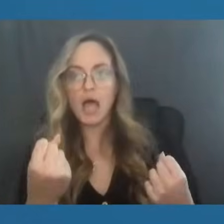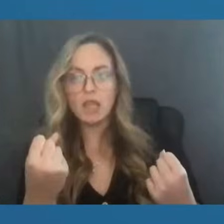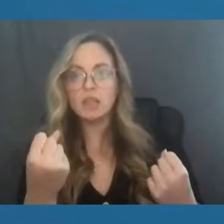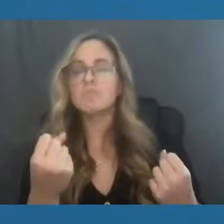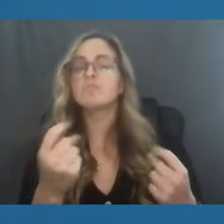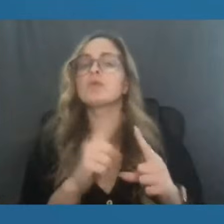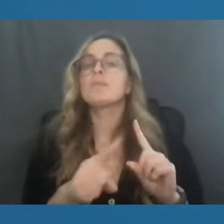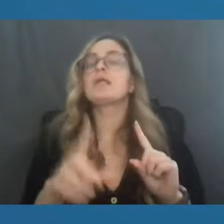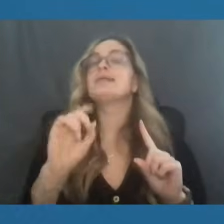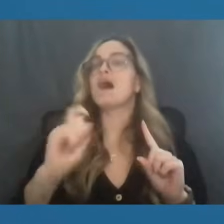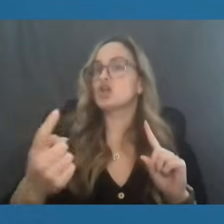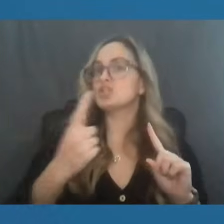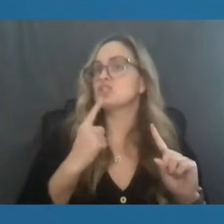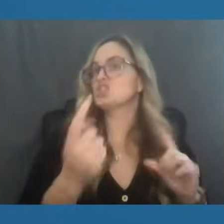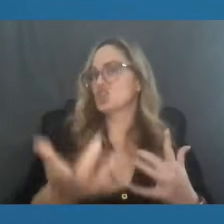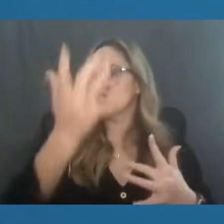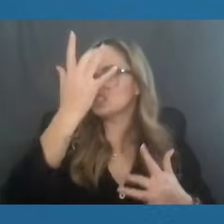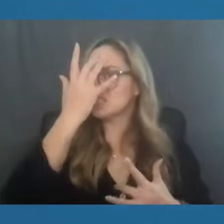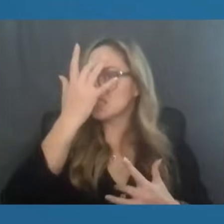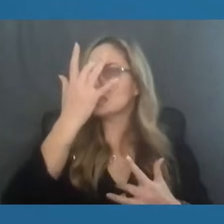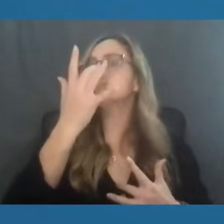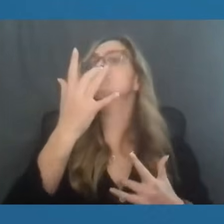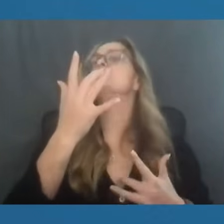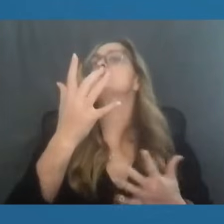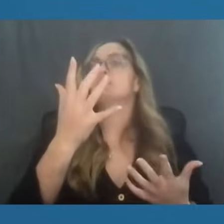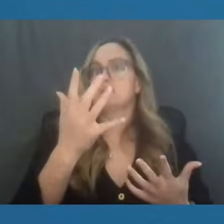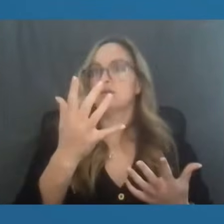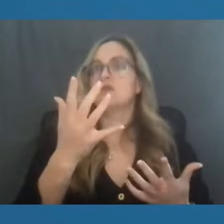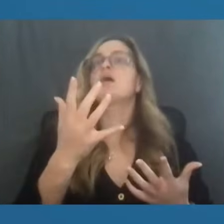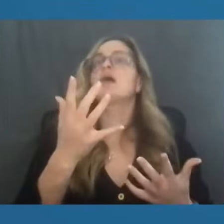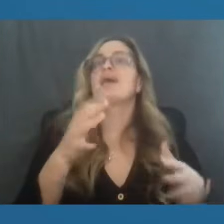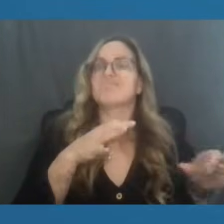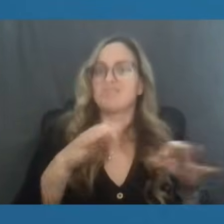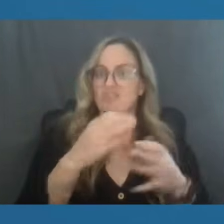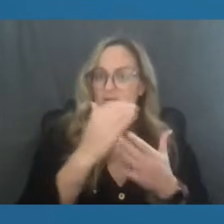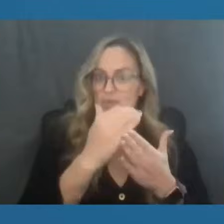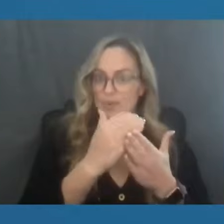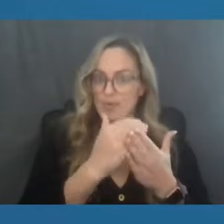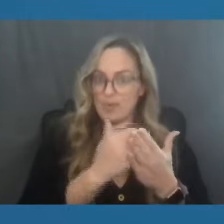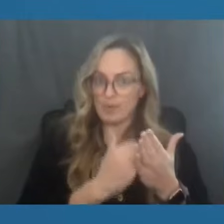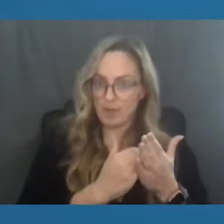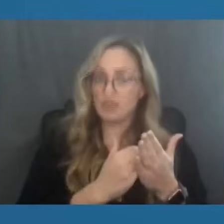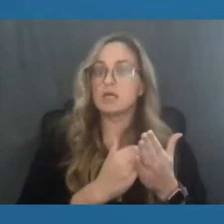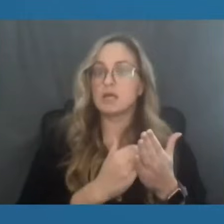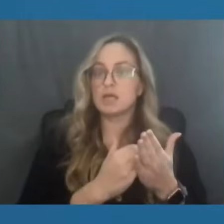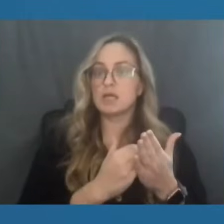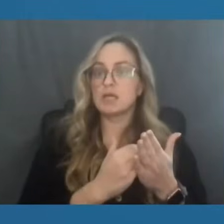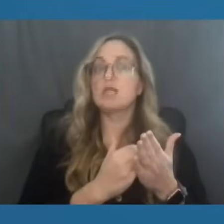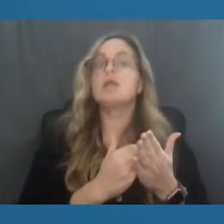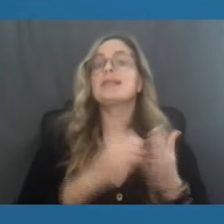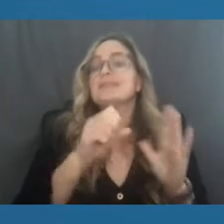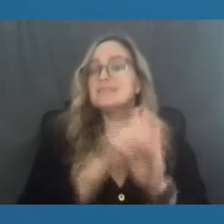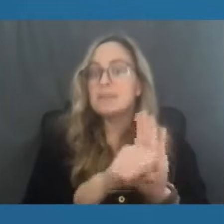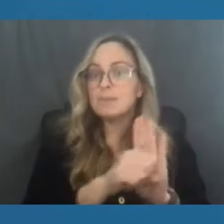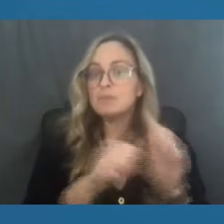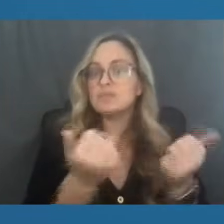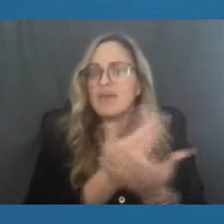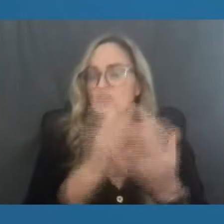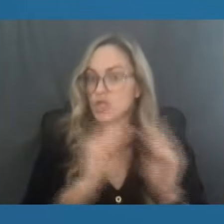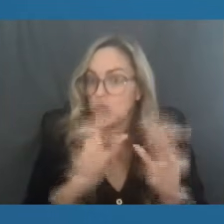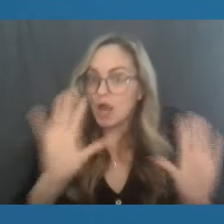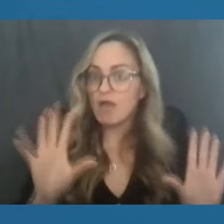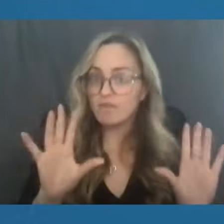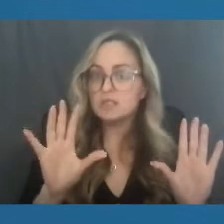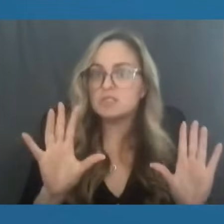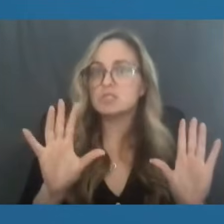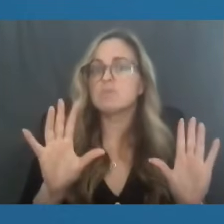a disease, and diseases are defined, and the elements of the disease, the symptoms of the disease are obvious. So there